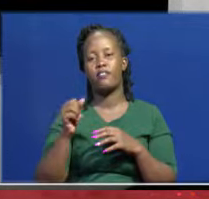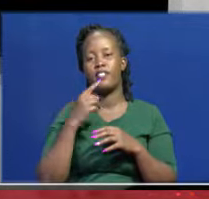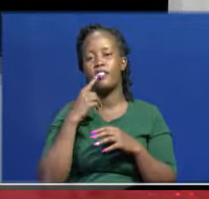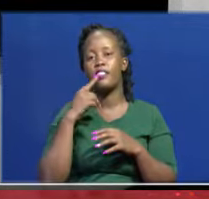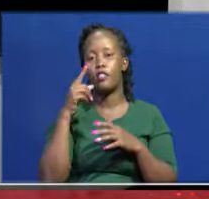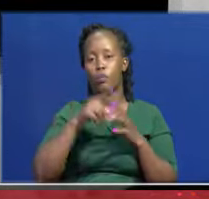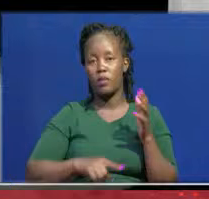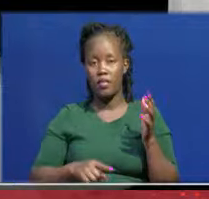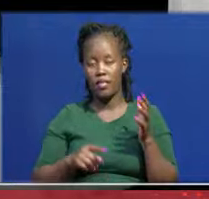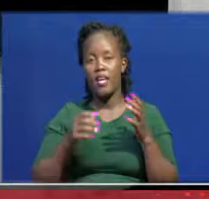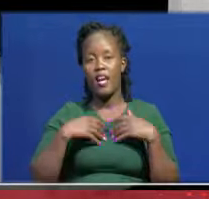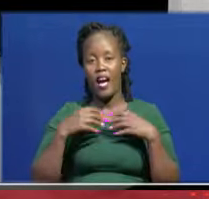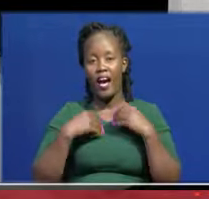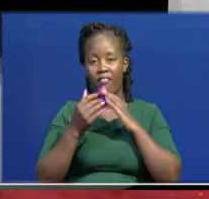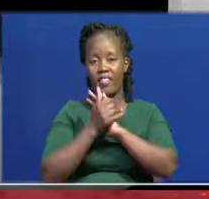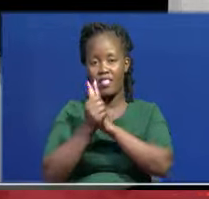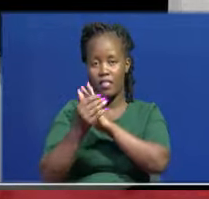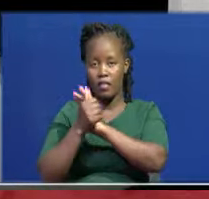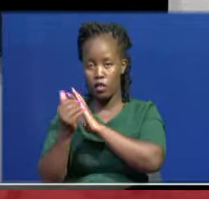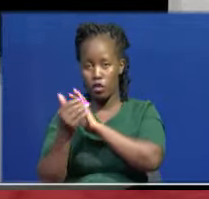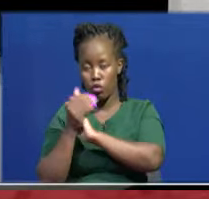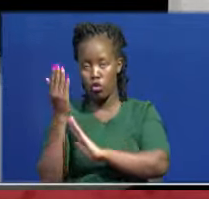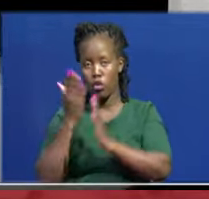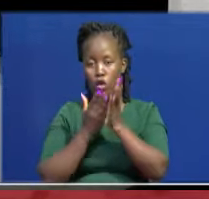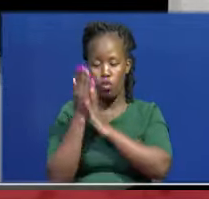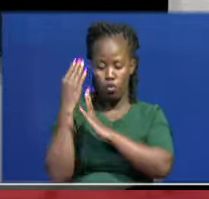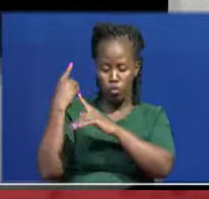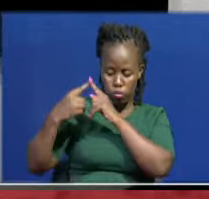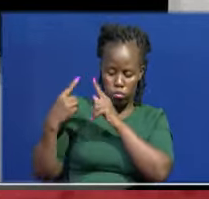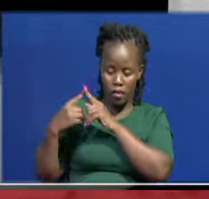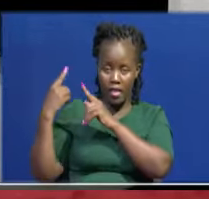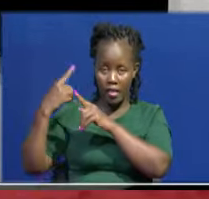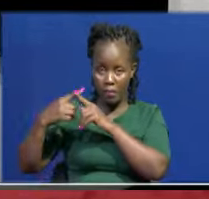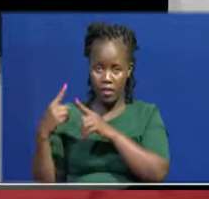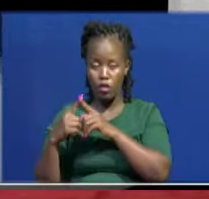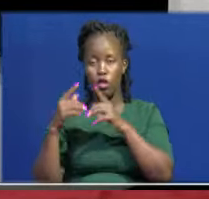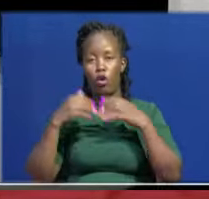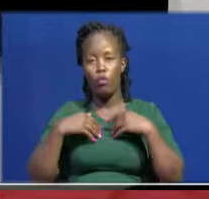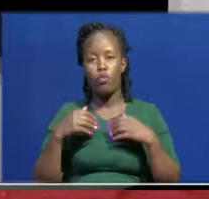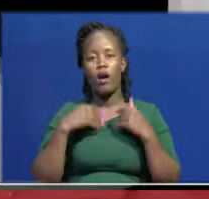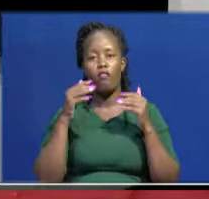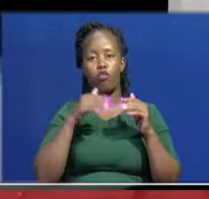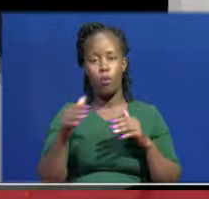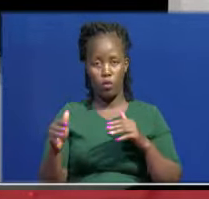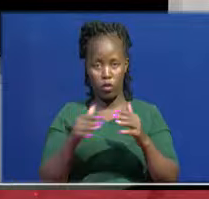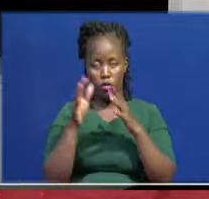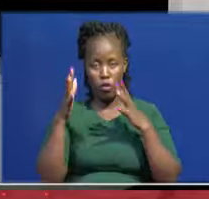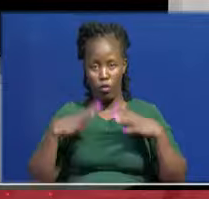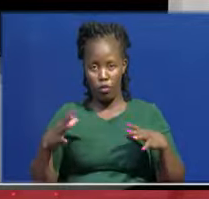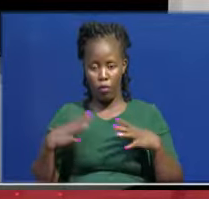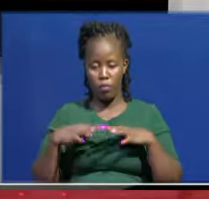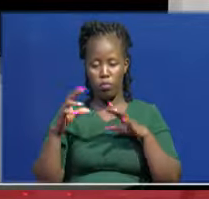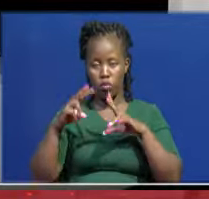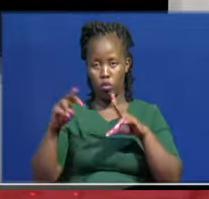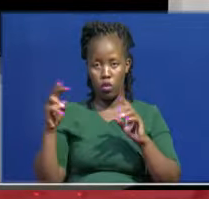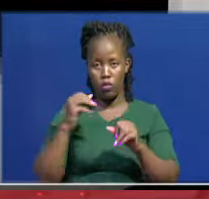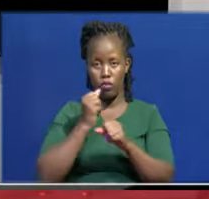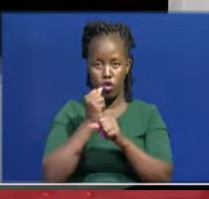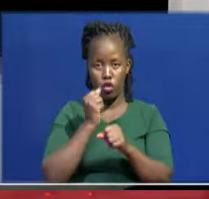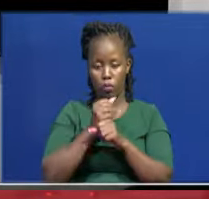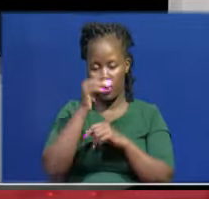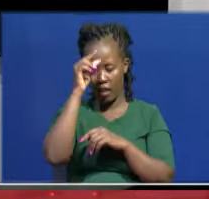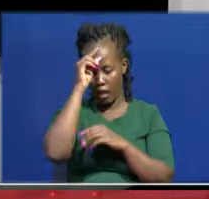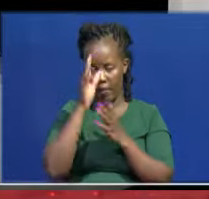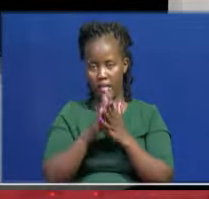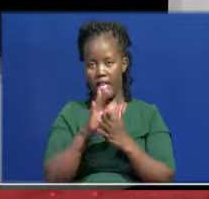previously acquired through experience will open doors for artisans seeking employment in both government and private sector. This and more for